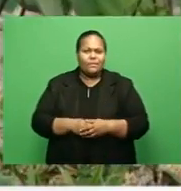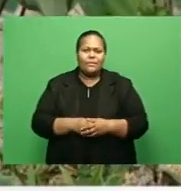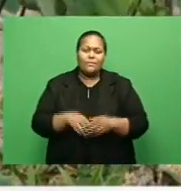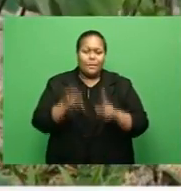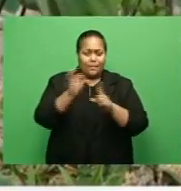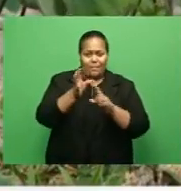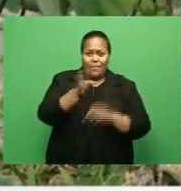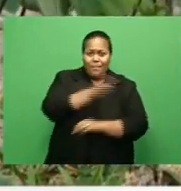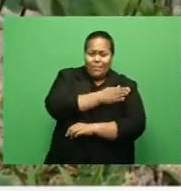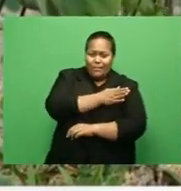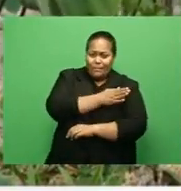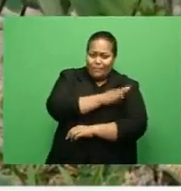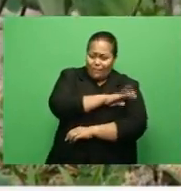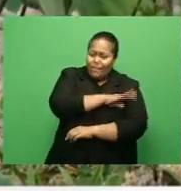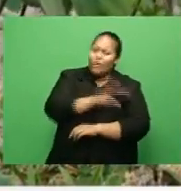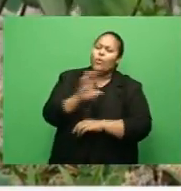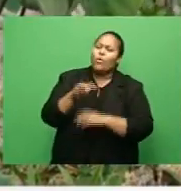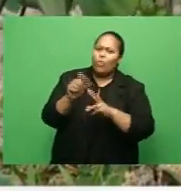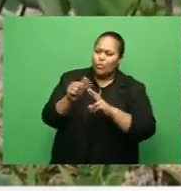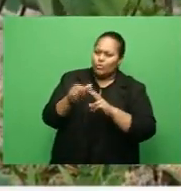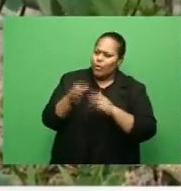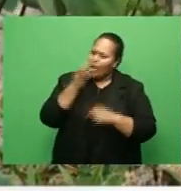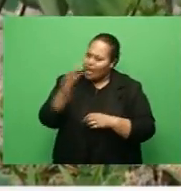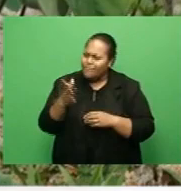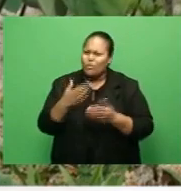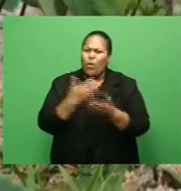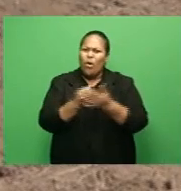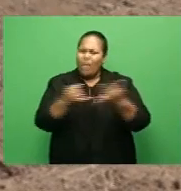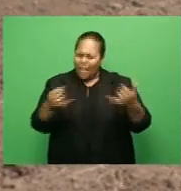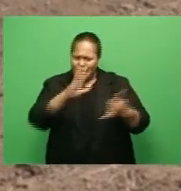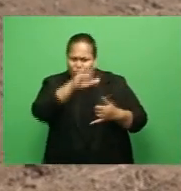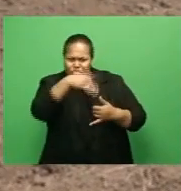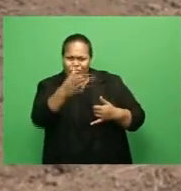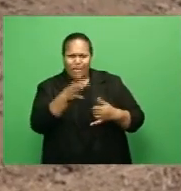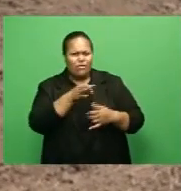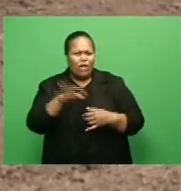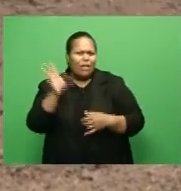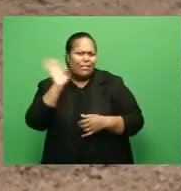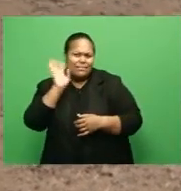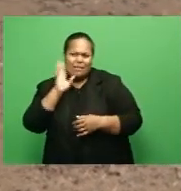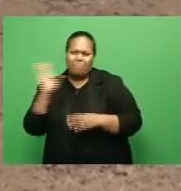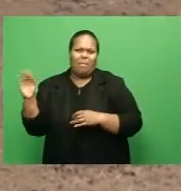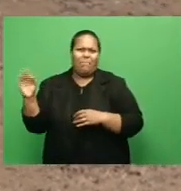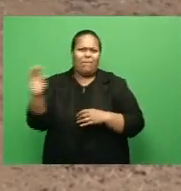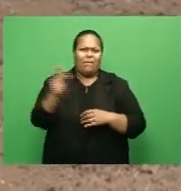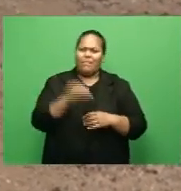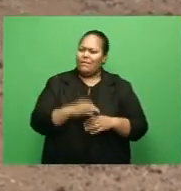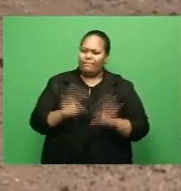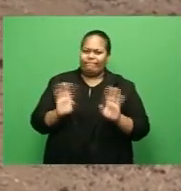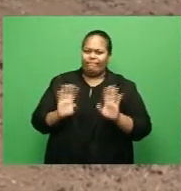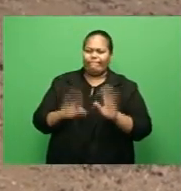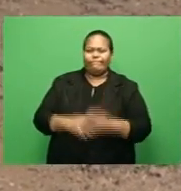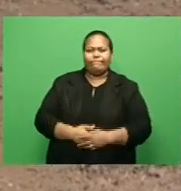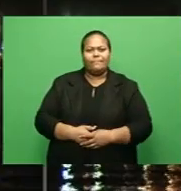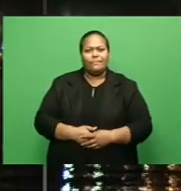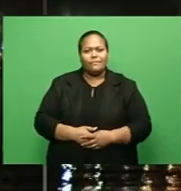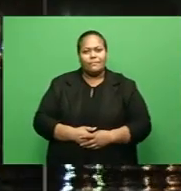government online portal for information and not to be swayed easily by rumors. Apinisawan Grandovo, FBC